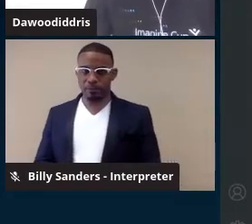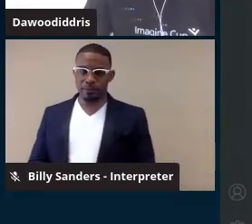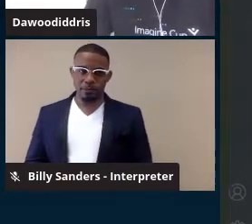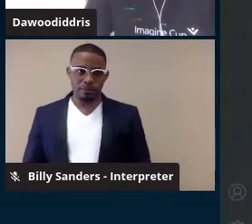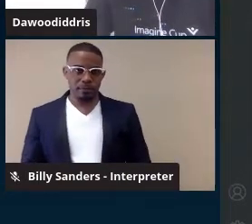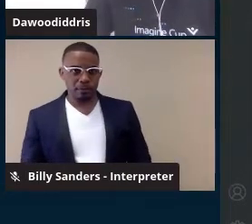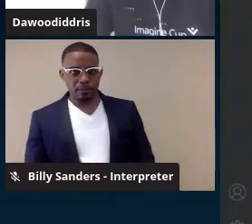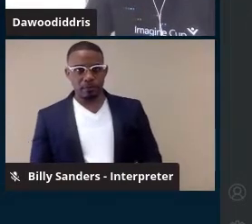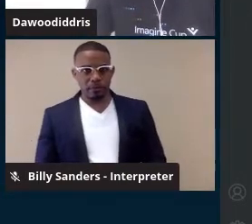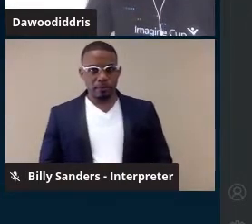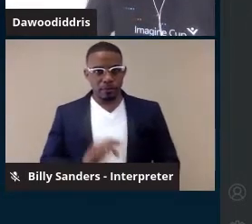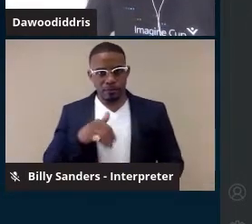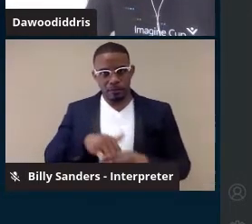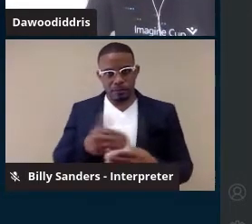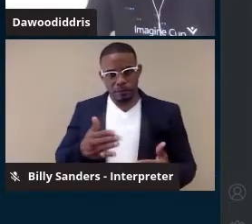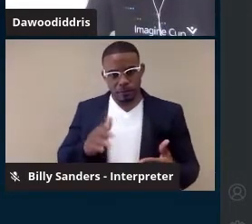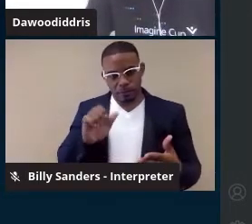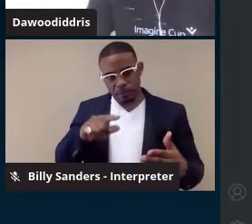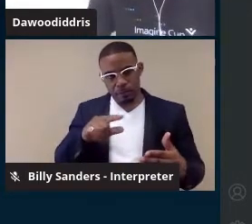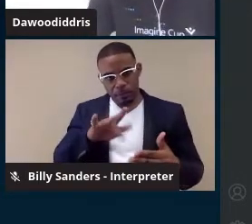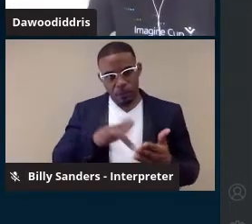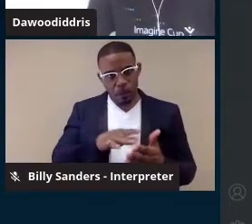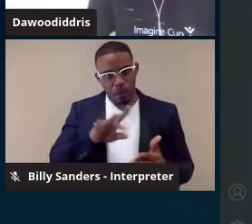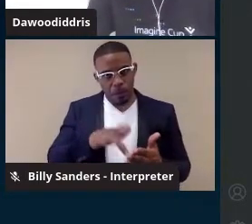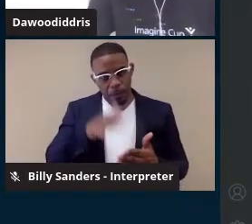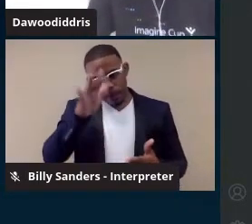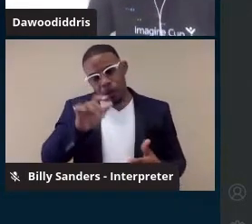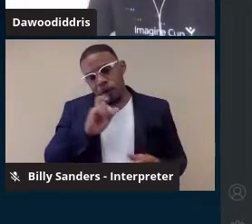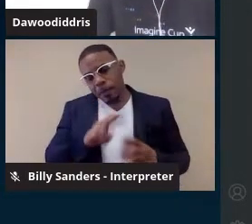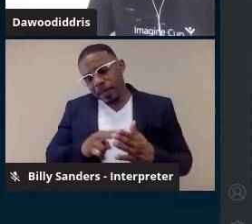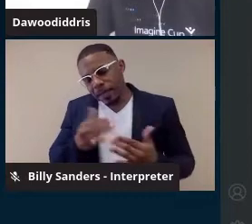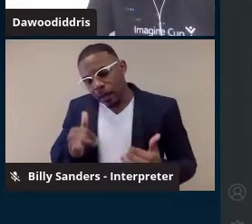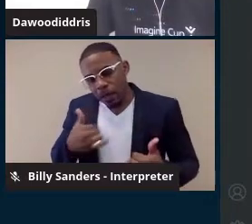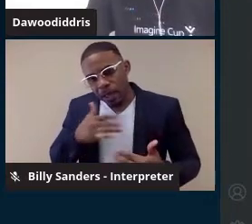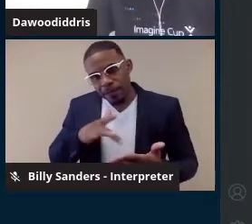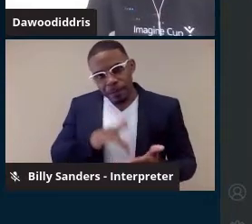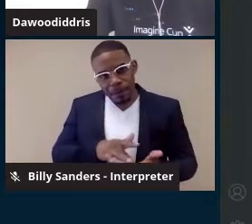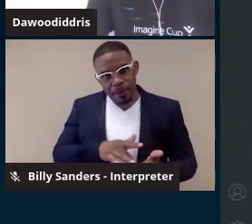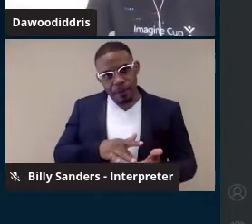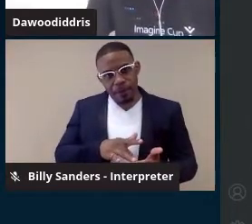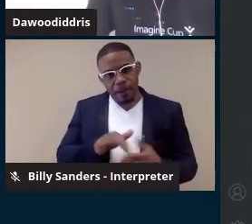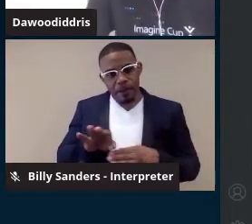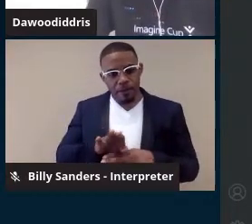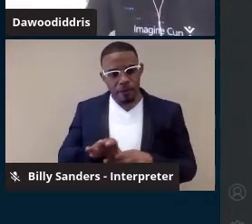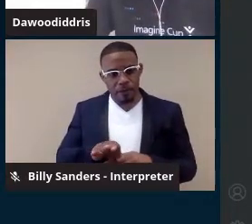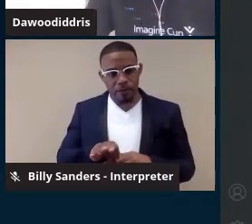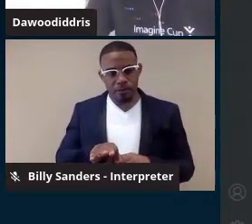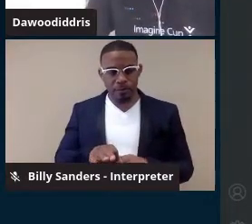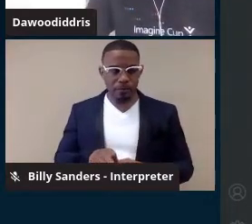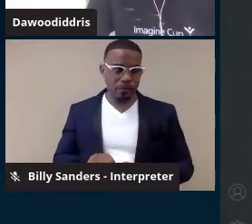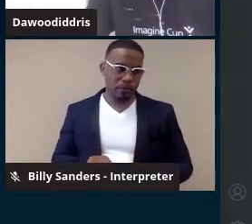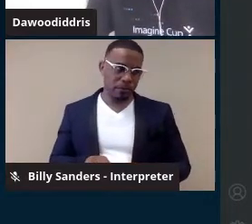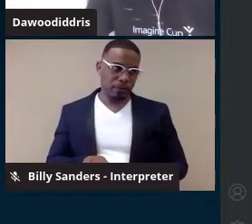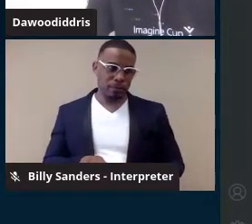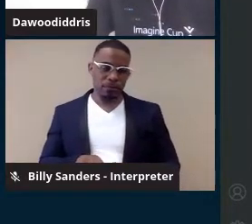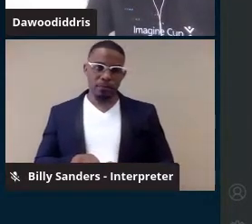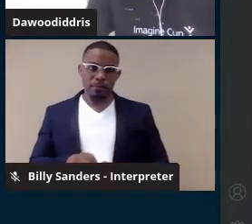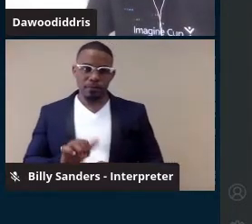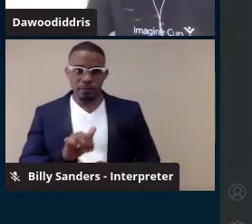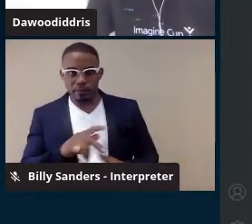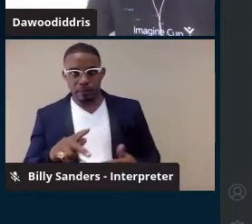which is inside here, and I'll call in middleware. All right, which means now we have the middleware function existing within our